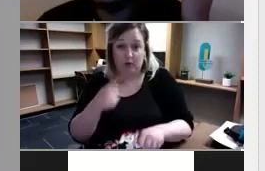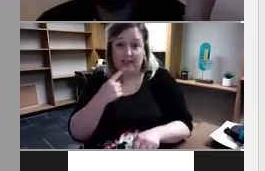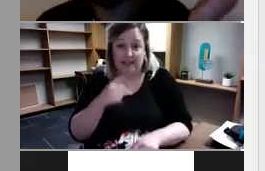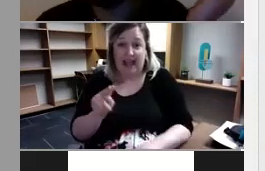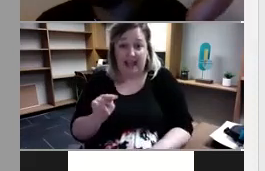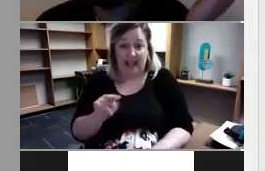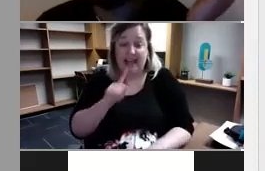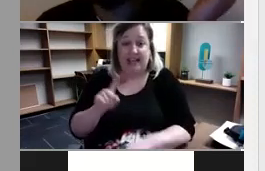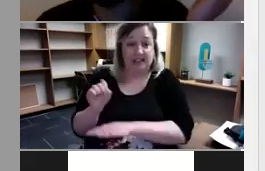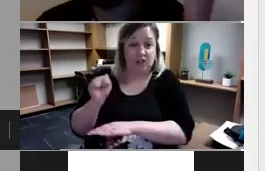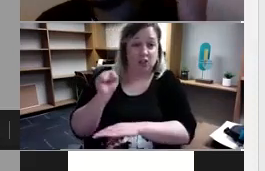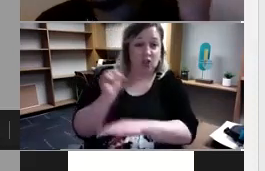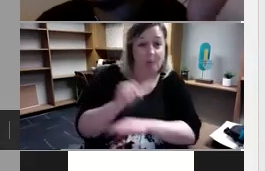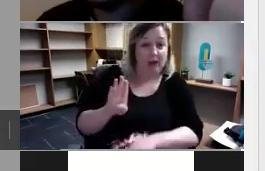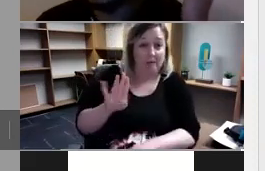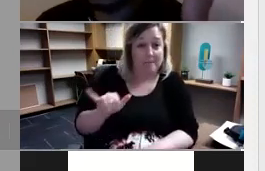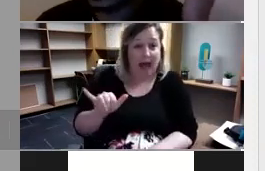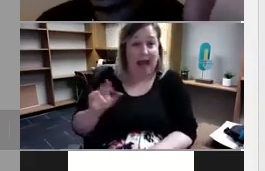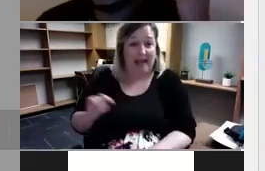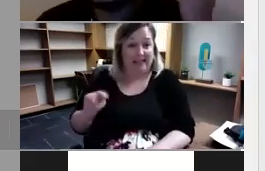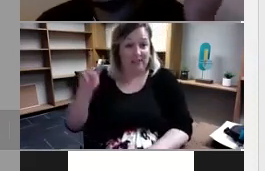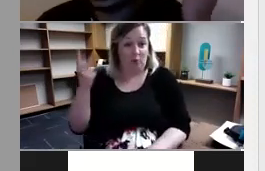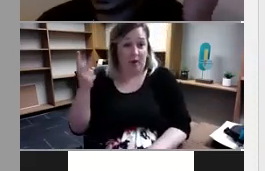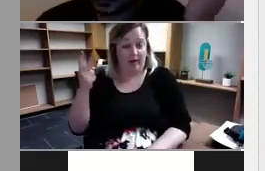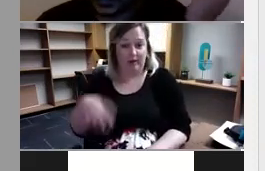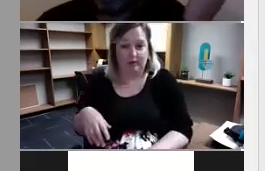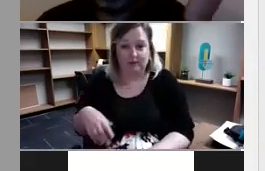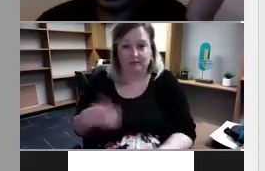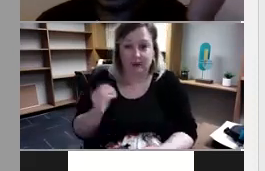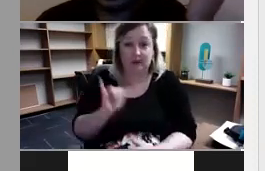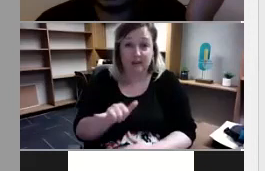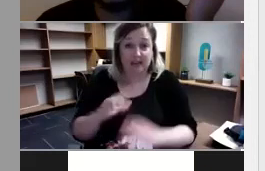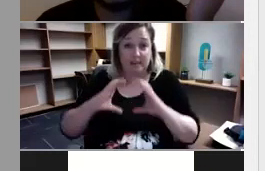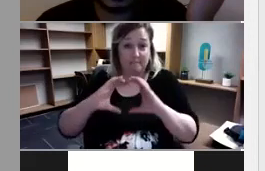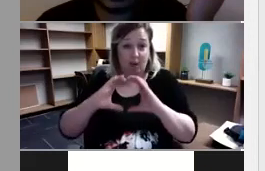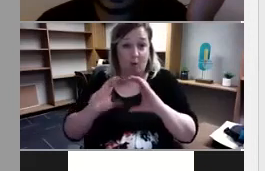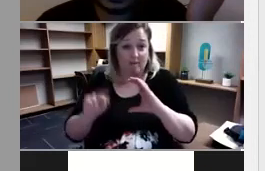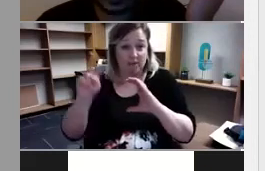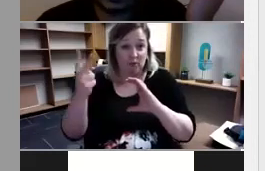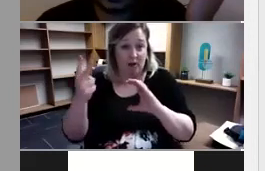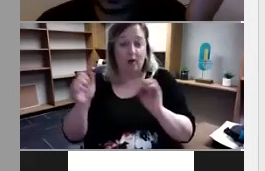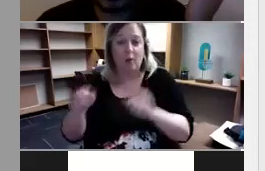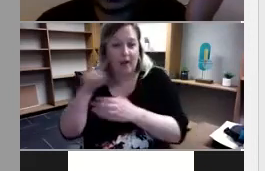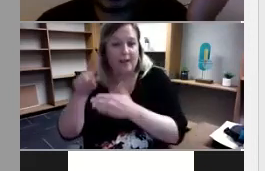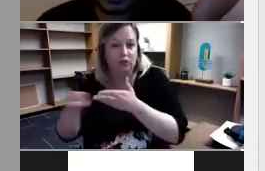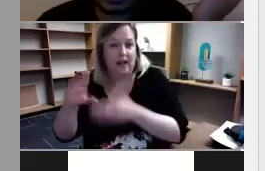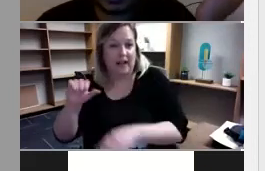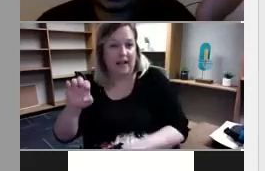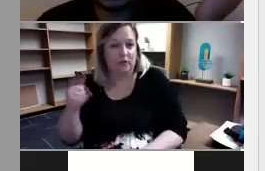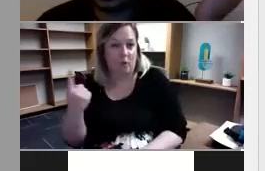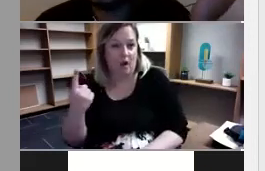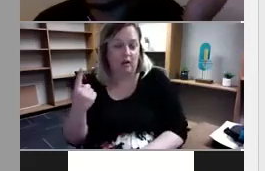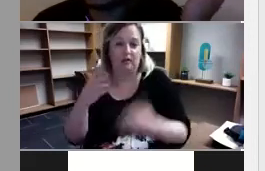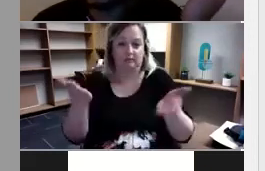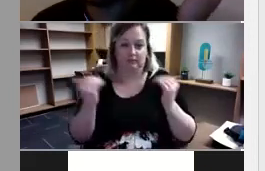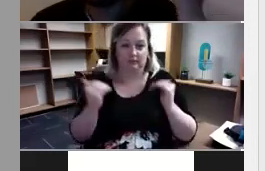squared, and then we say that, okay, since it's big O of n squared, we can check case 1. Here we have n squared, where log base BA